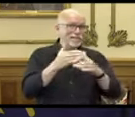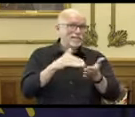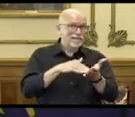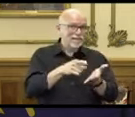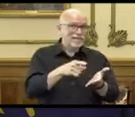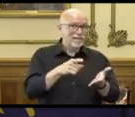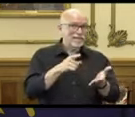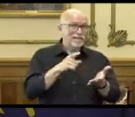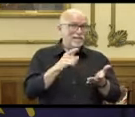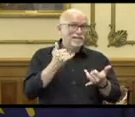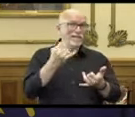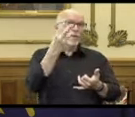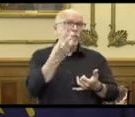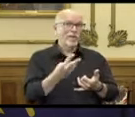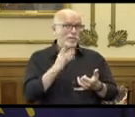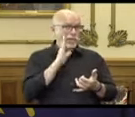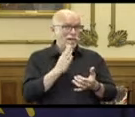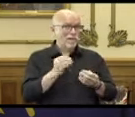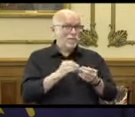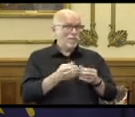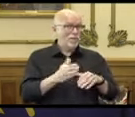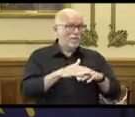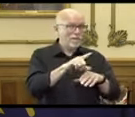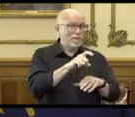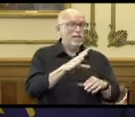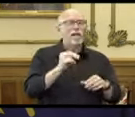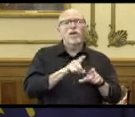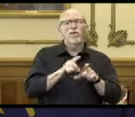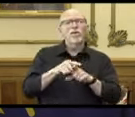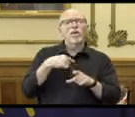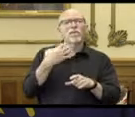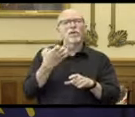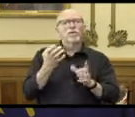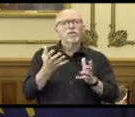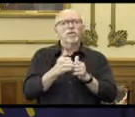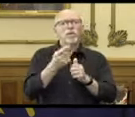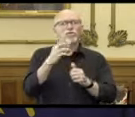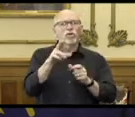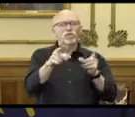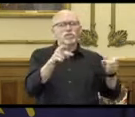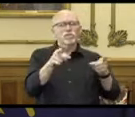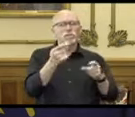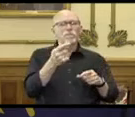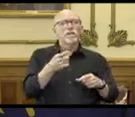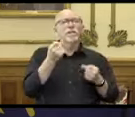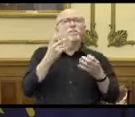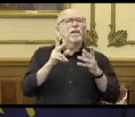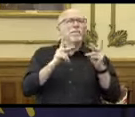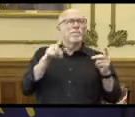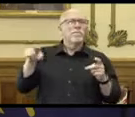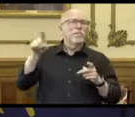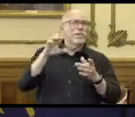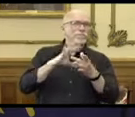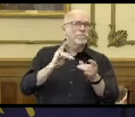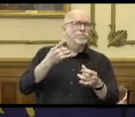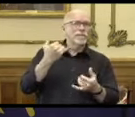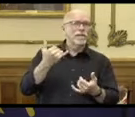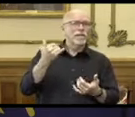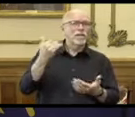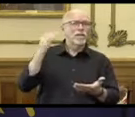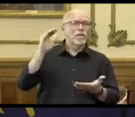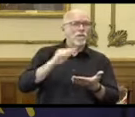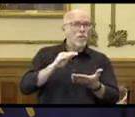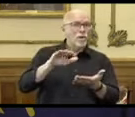just a quick hope from the press. And then also, I wanted to chat with the doctors a little. A lot of people are talking about how low the